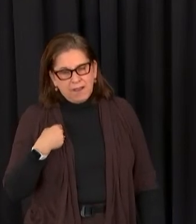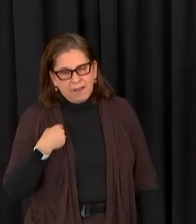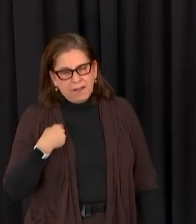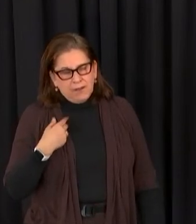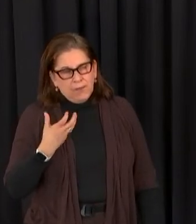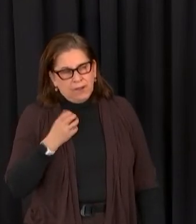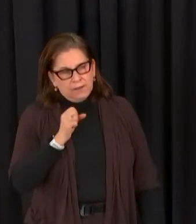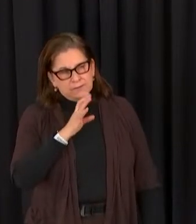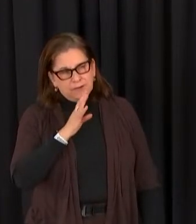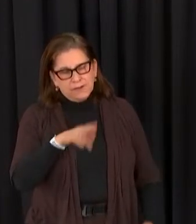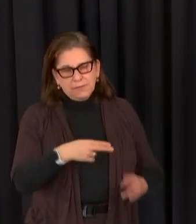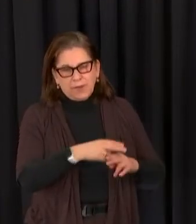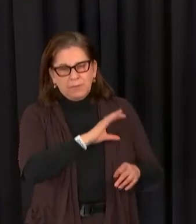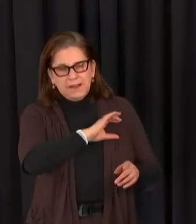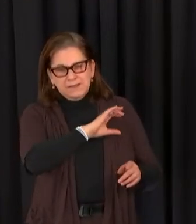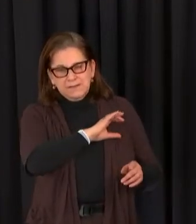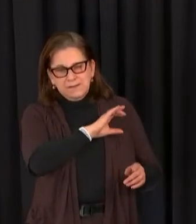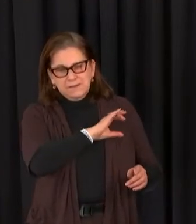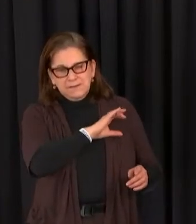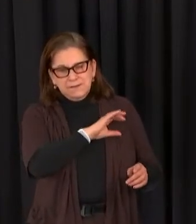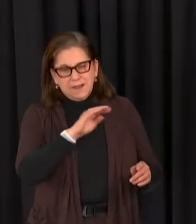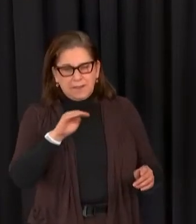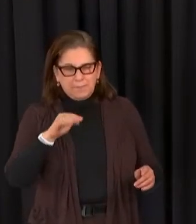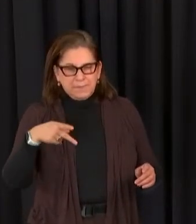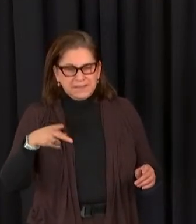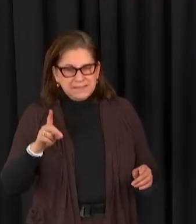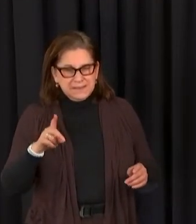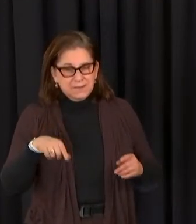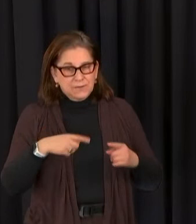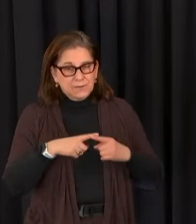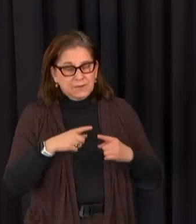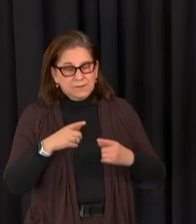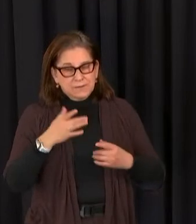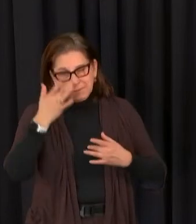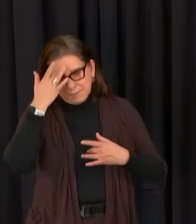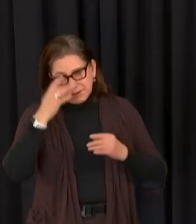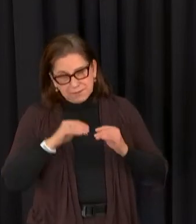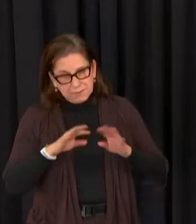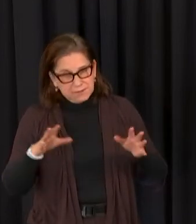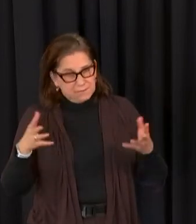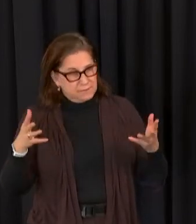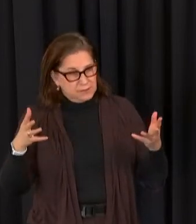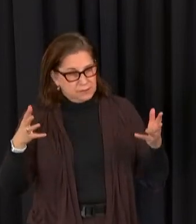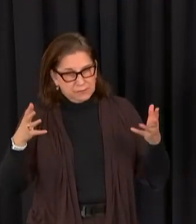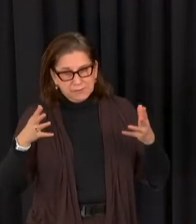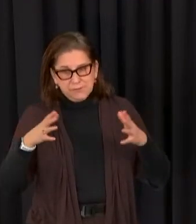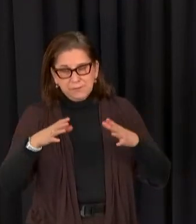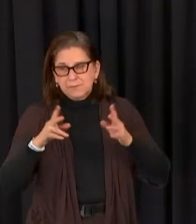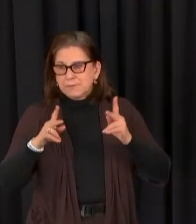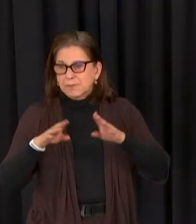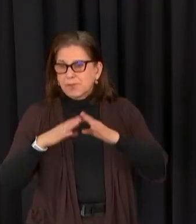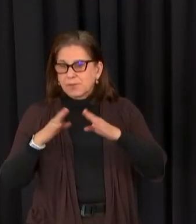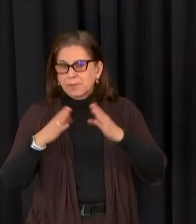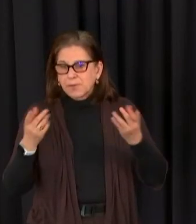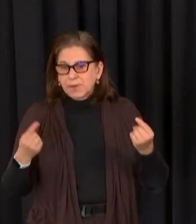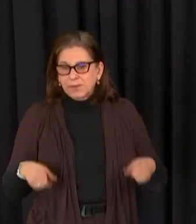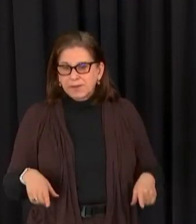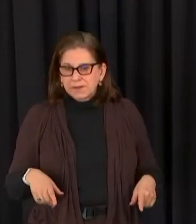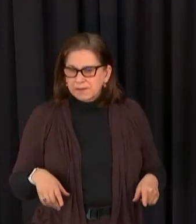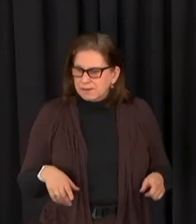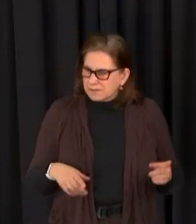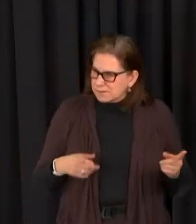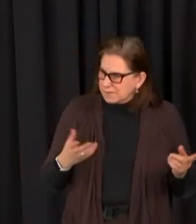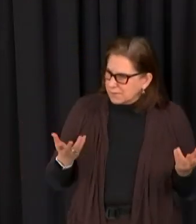of misdemeanors continue after the pandemic is over? Will the NPD